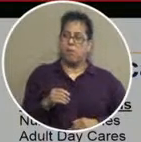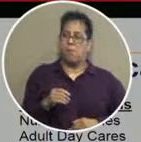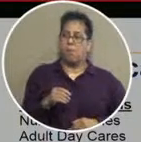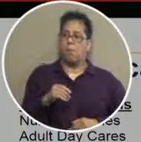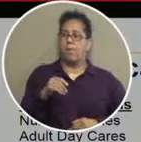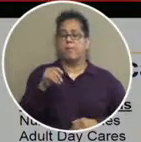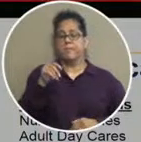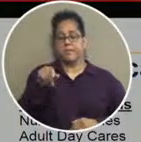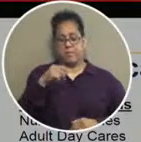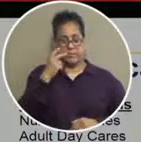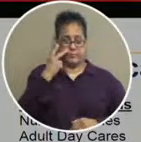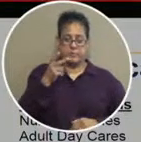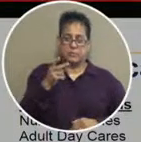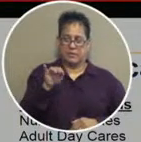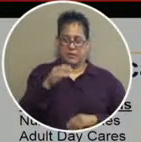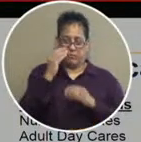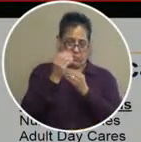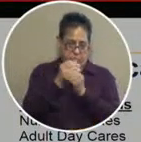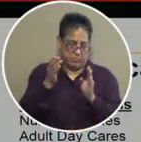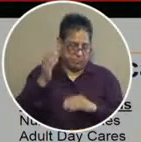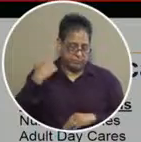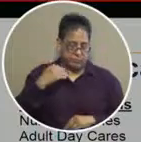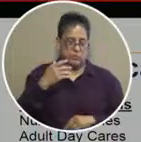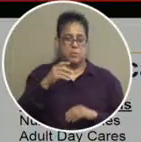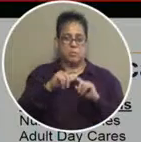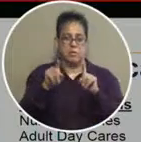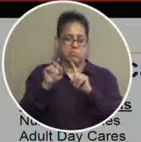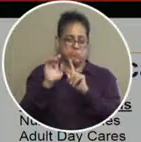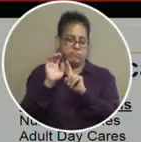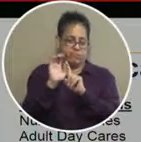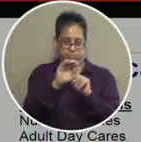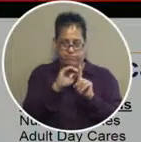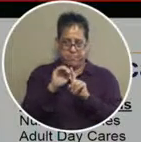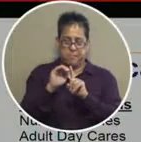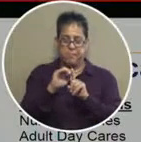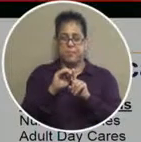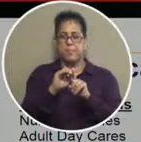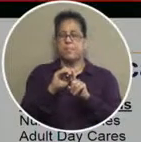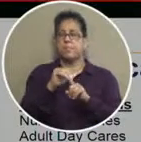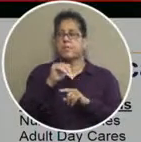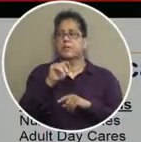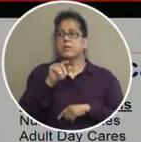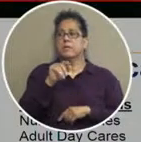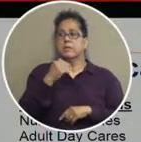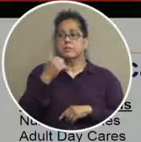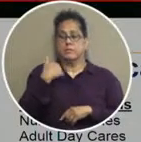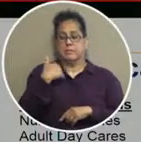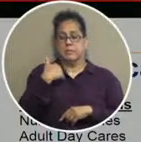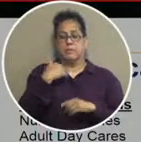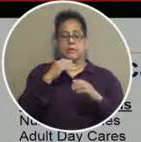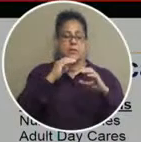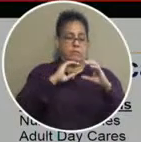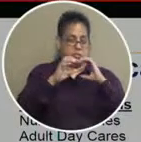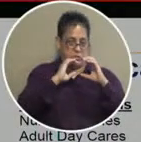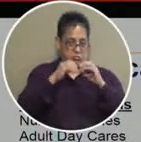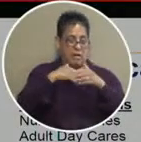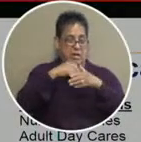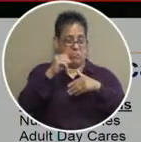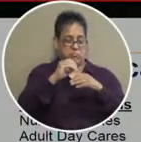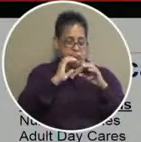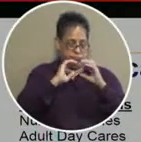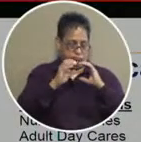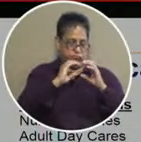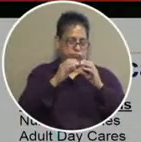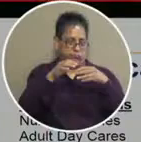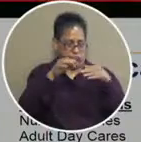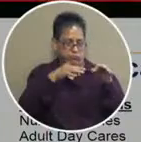And just again, you've seen this information before, but just as a reminder that not only are we going out having conversations regarding,